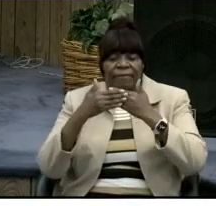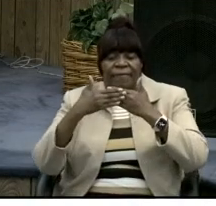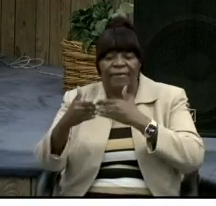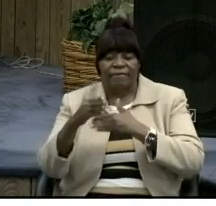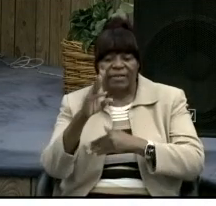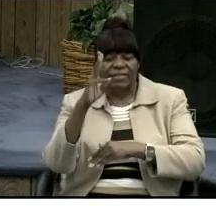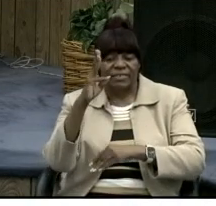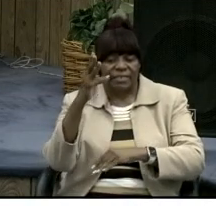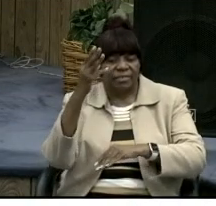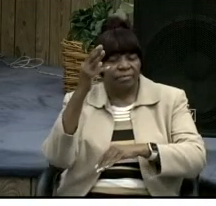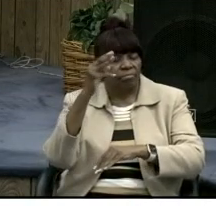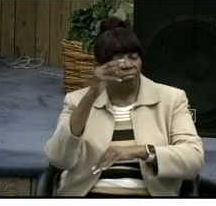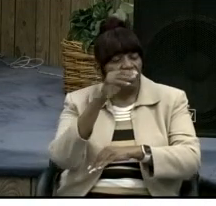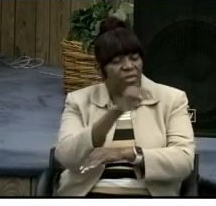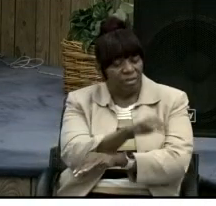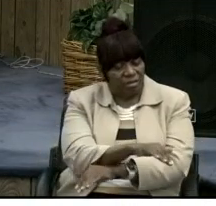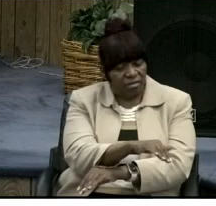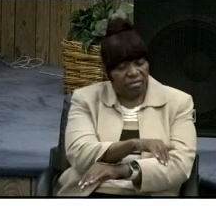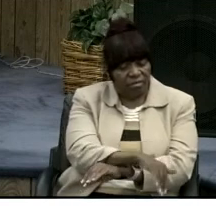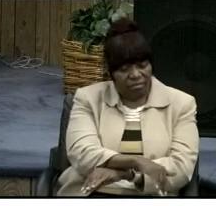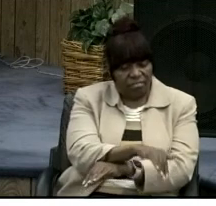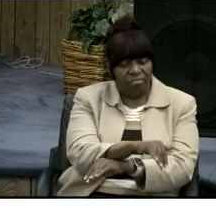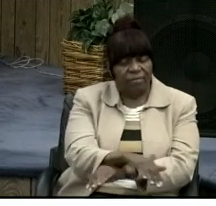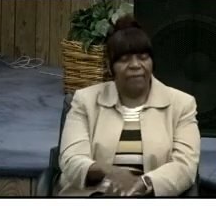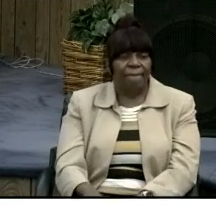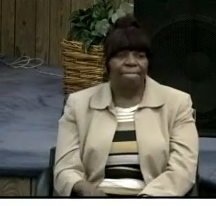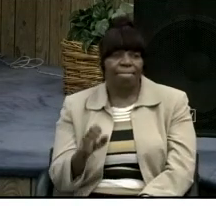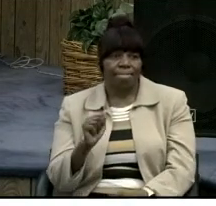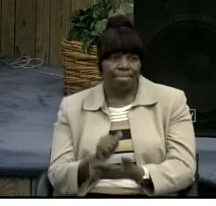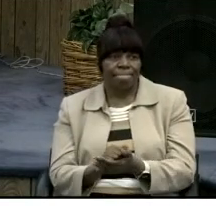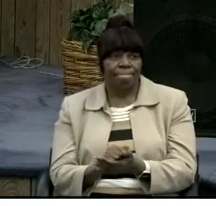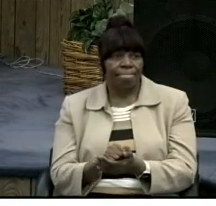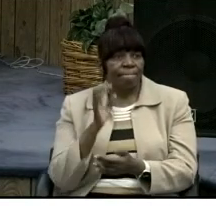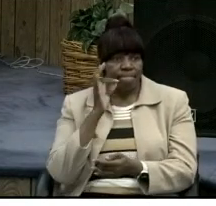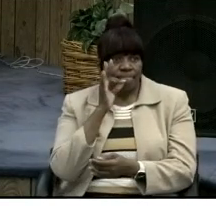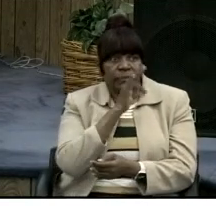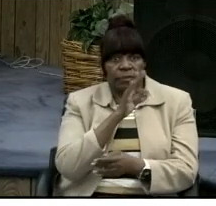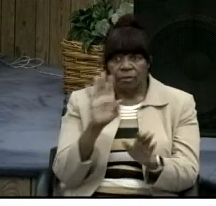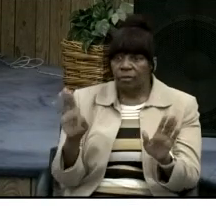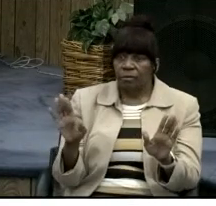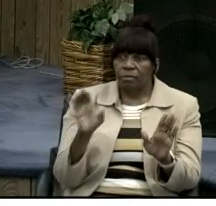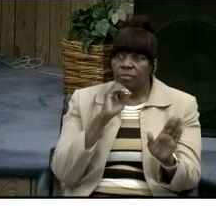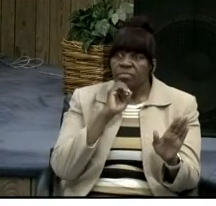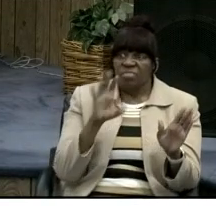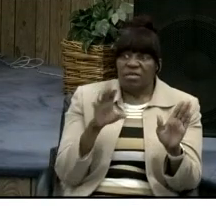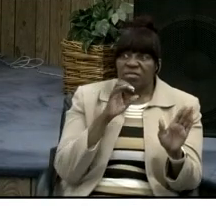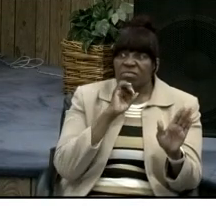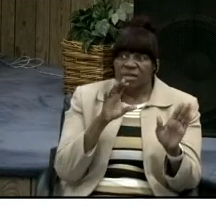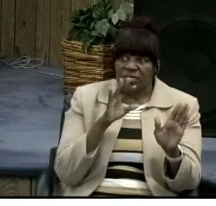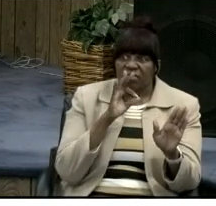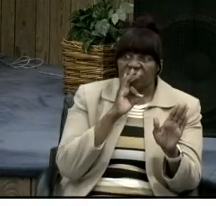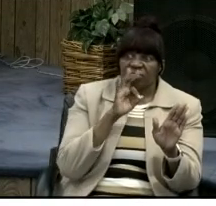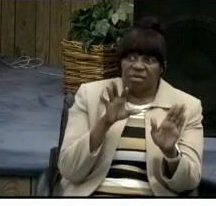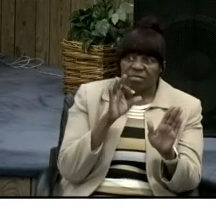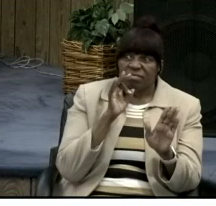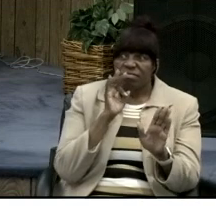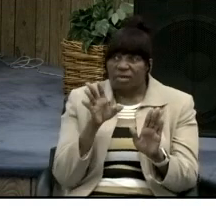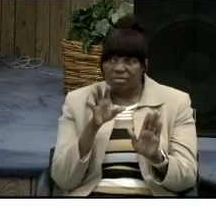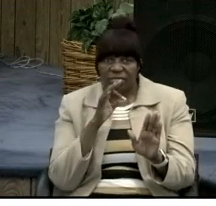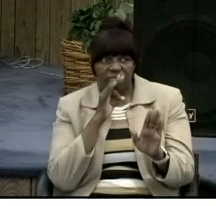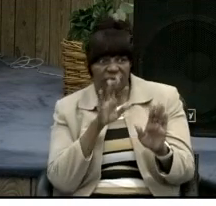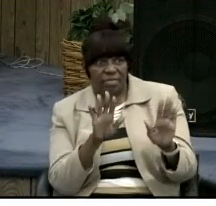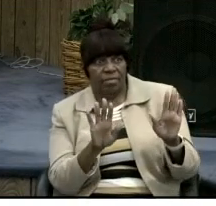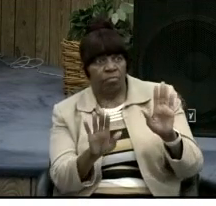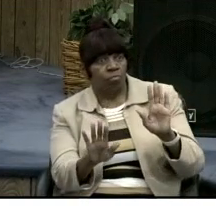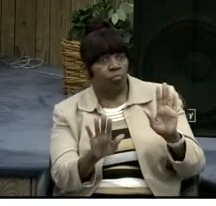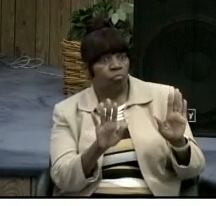a.m. And that's not too bad. You know, old school fast, you don't eat nothing.